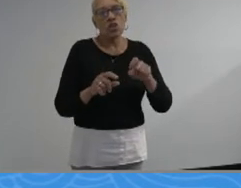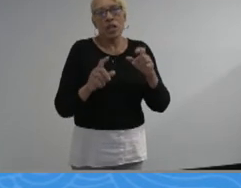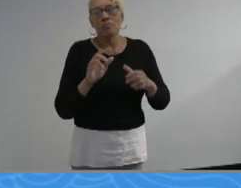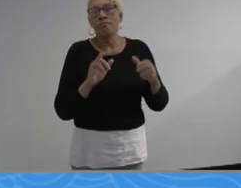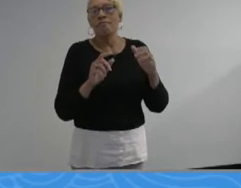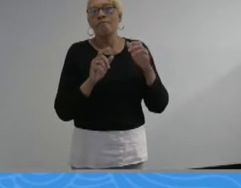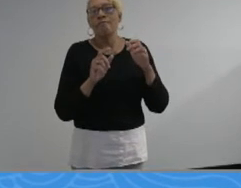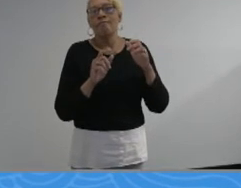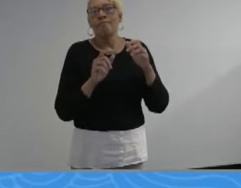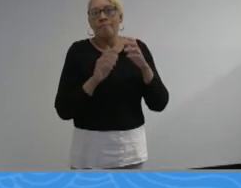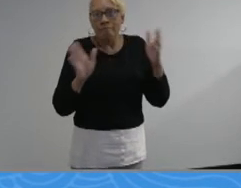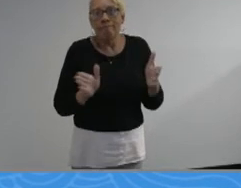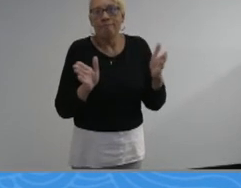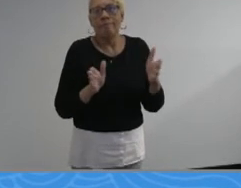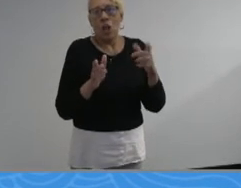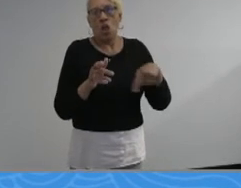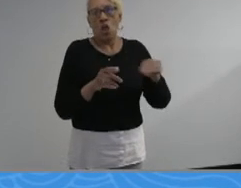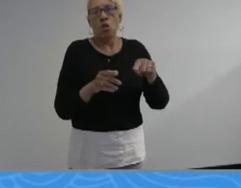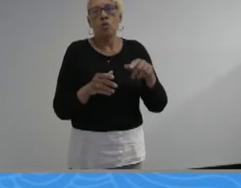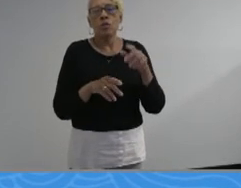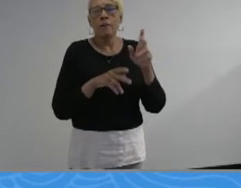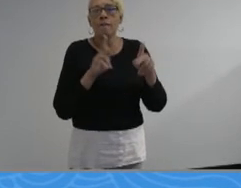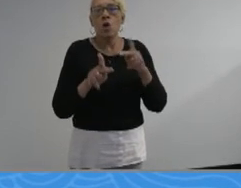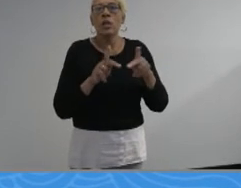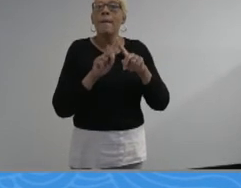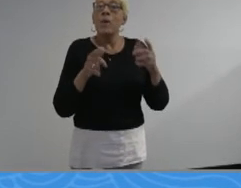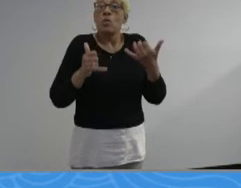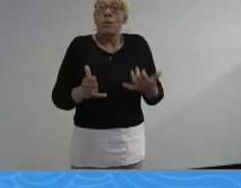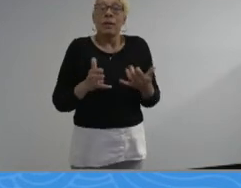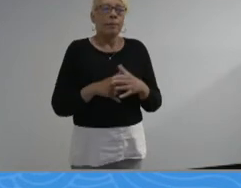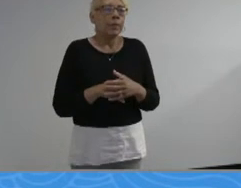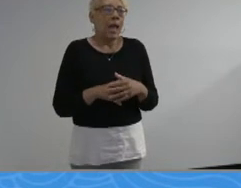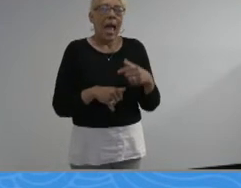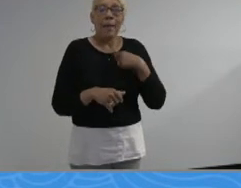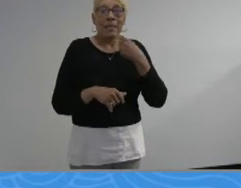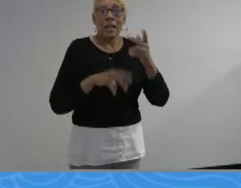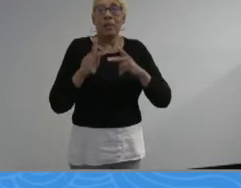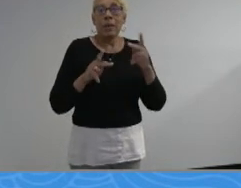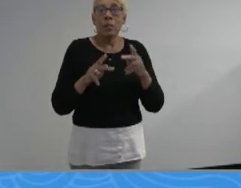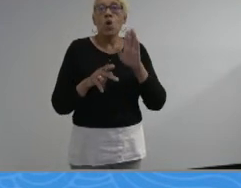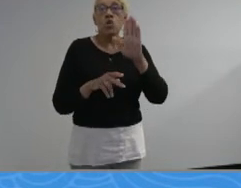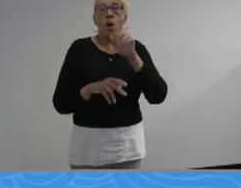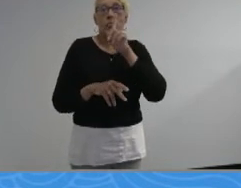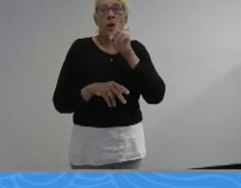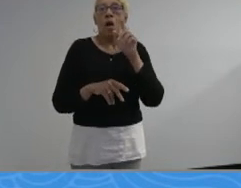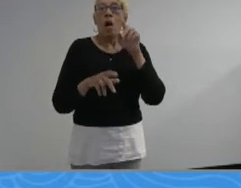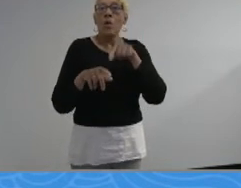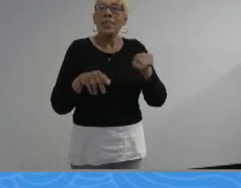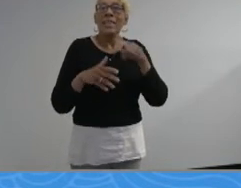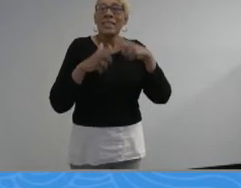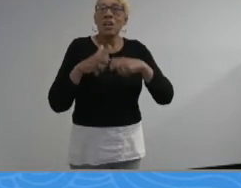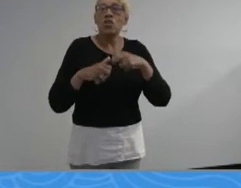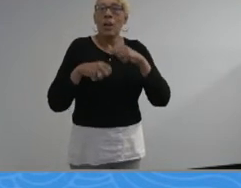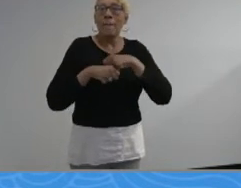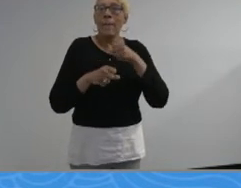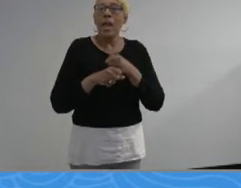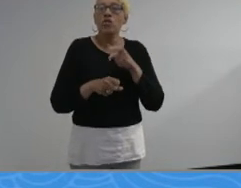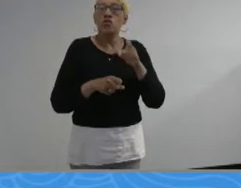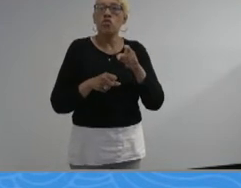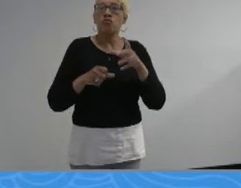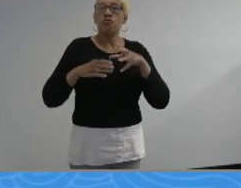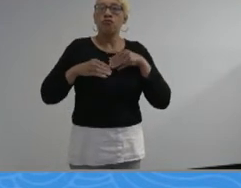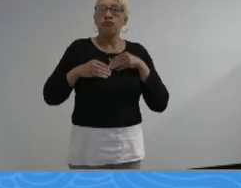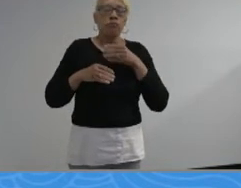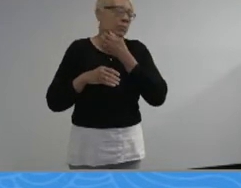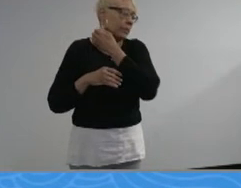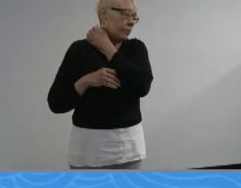folks. But in this moment, and at this time, what I've been telling folks is that your silence on these issues makes you complicit in them,